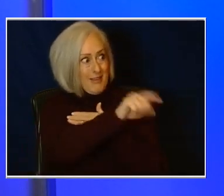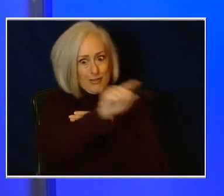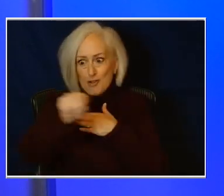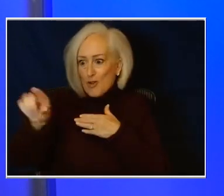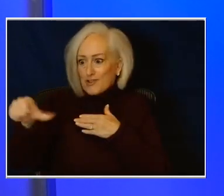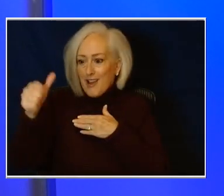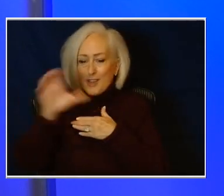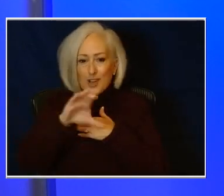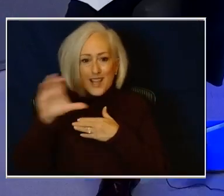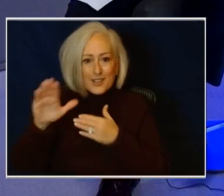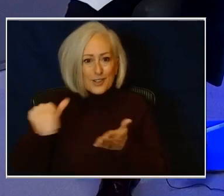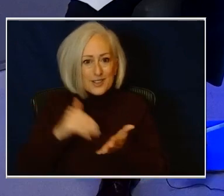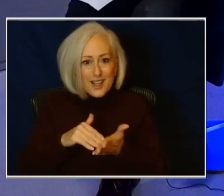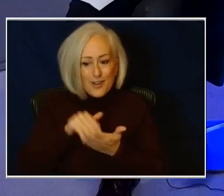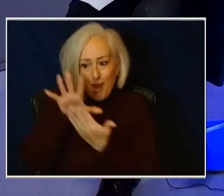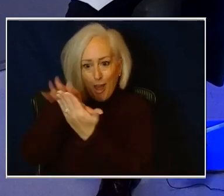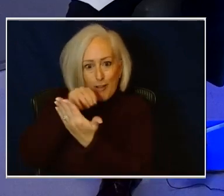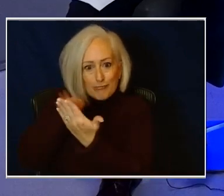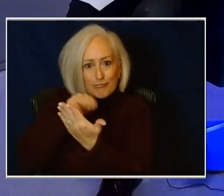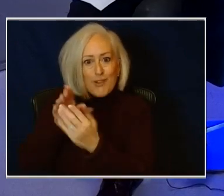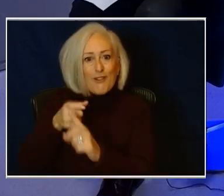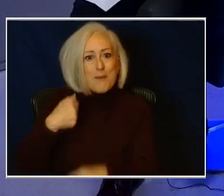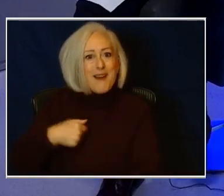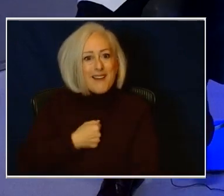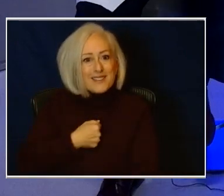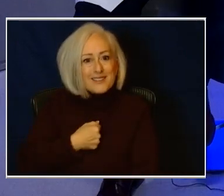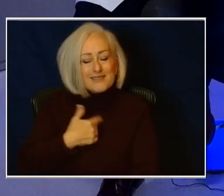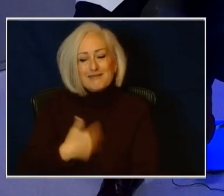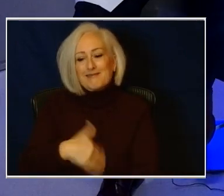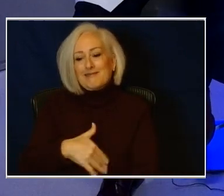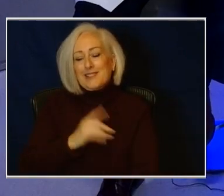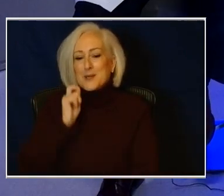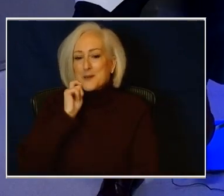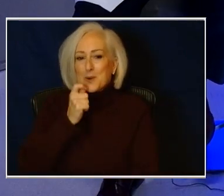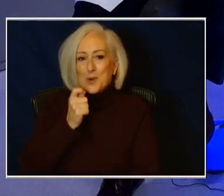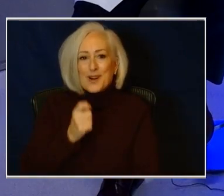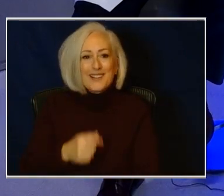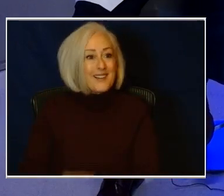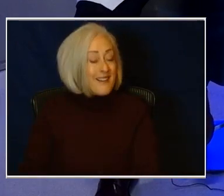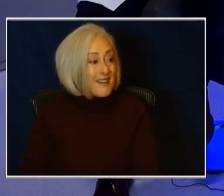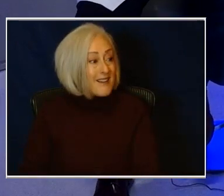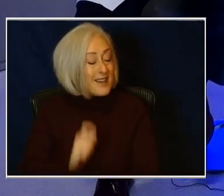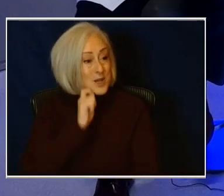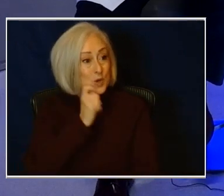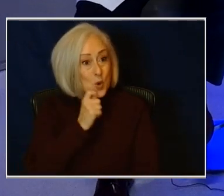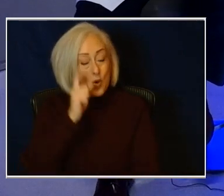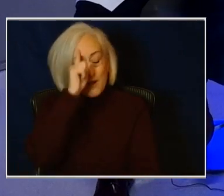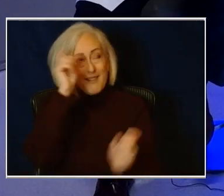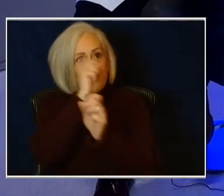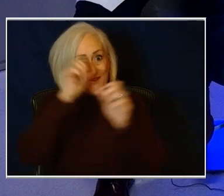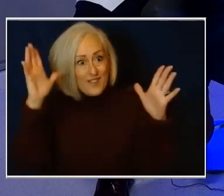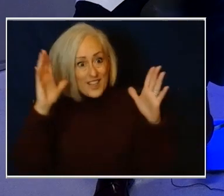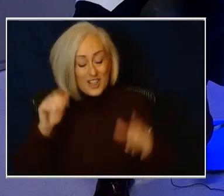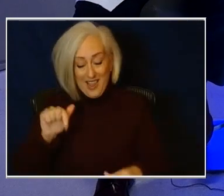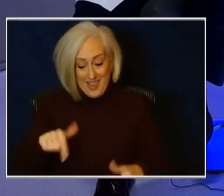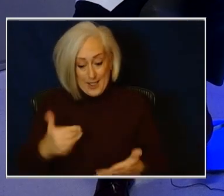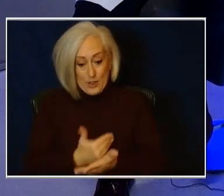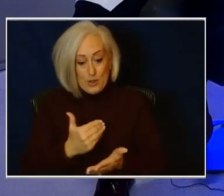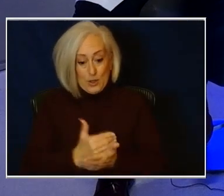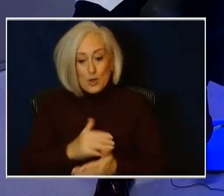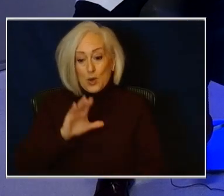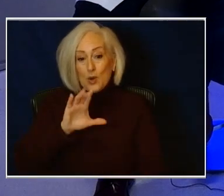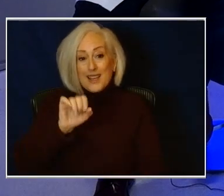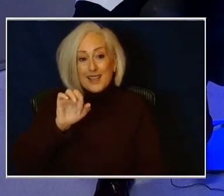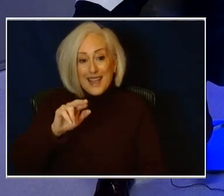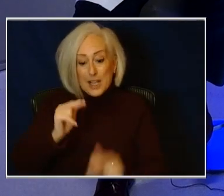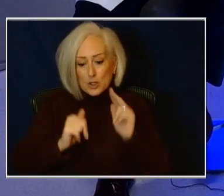very, very cool. It is a very big, cool deal. Speaking of very big, cool, bold visions, this cancer building you're talking about. So tell